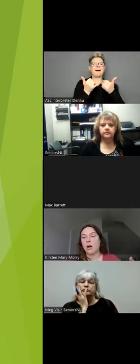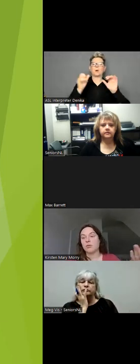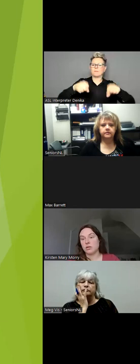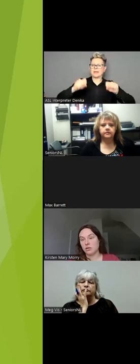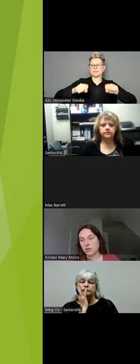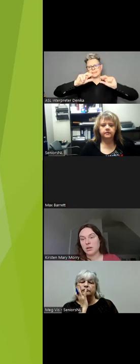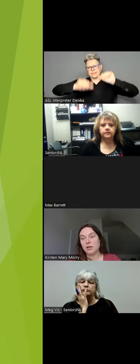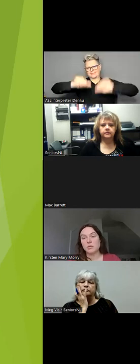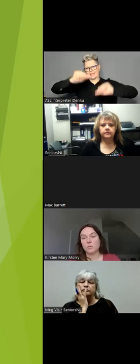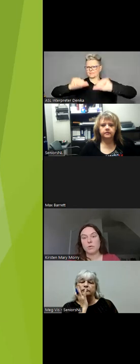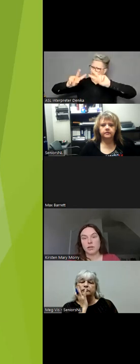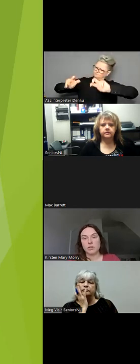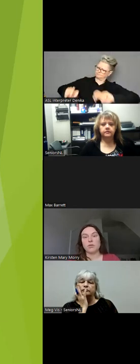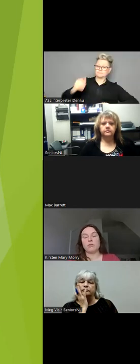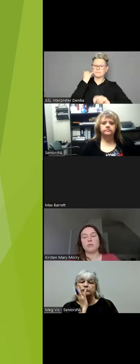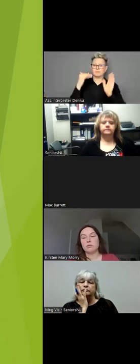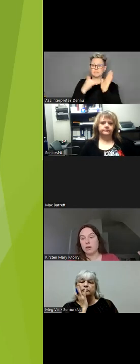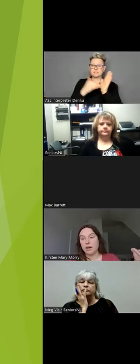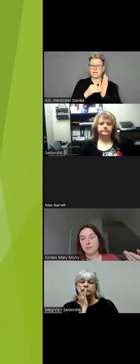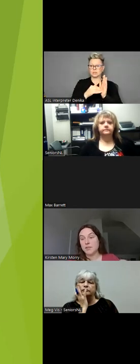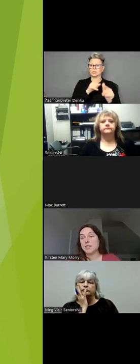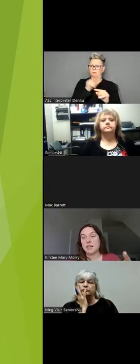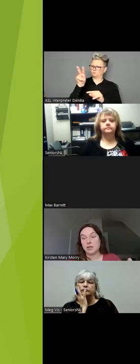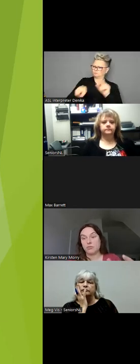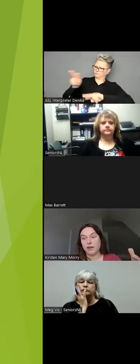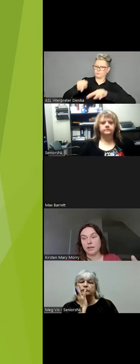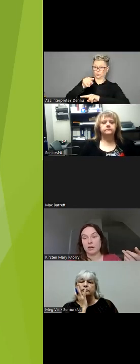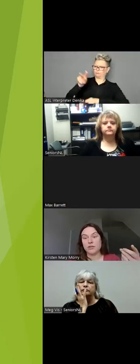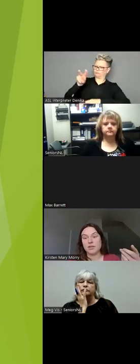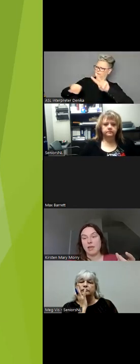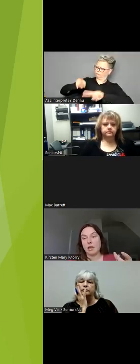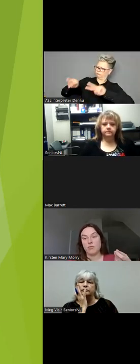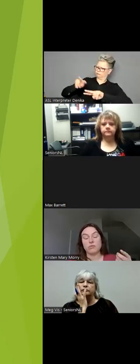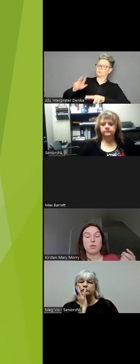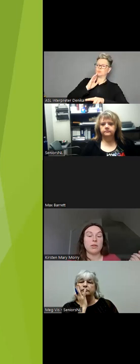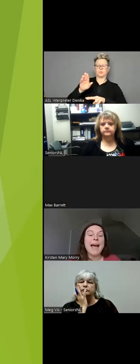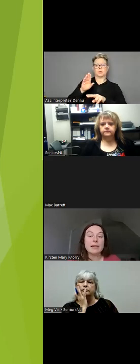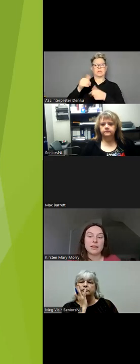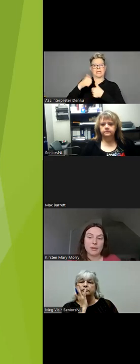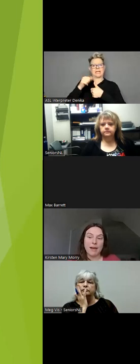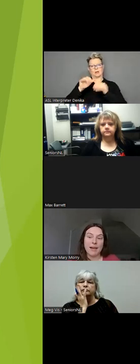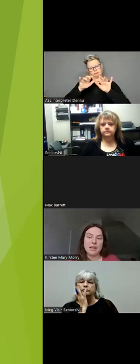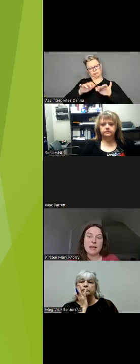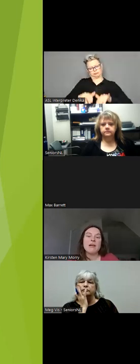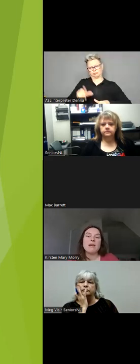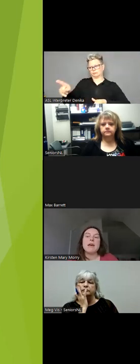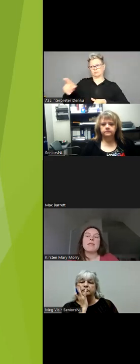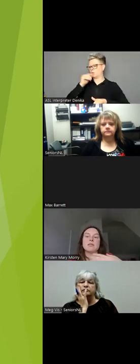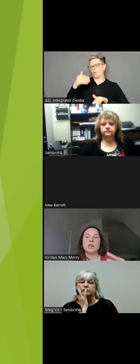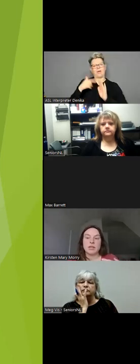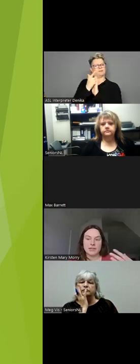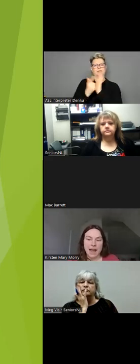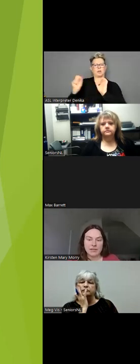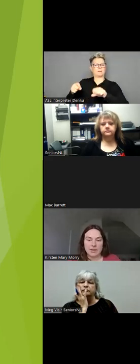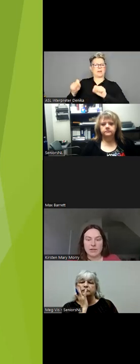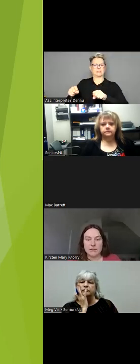if a doctor is willing to state and write a letter saying that you lack legal capacity, then that